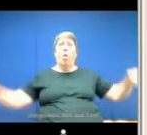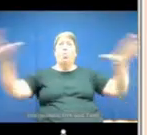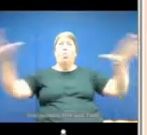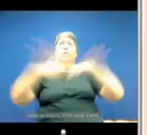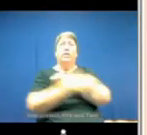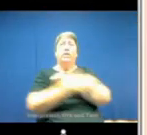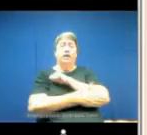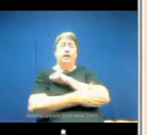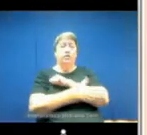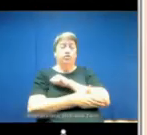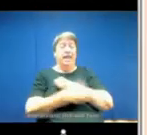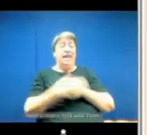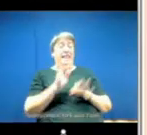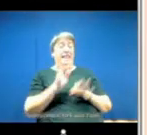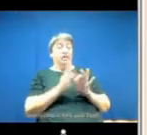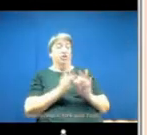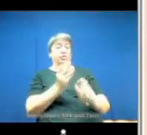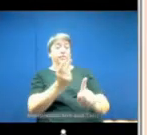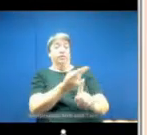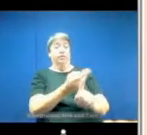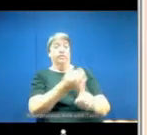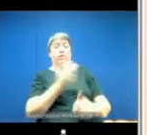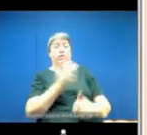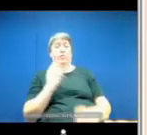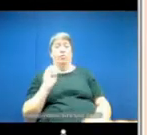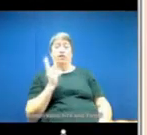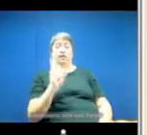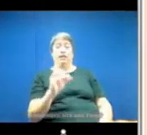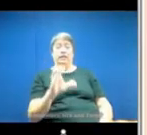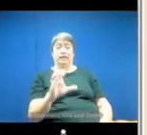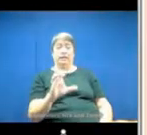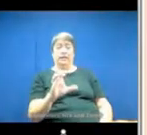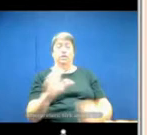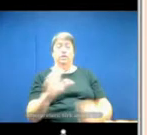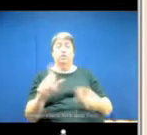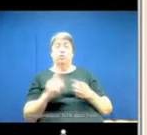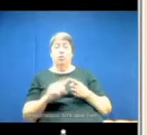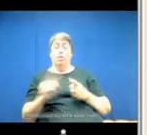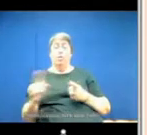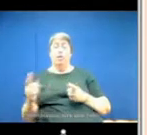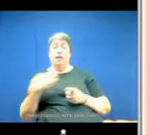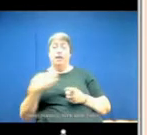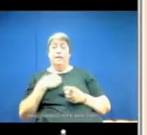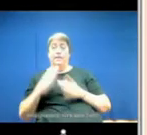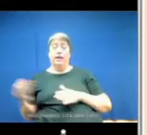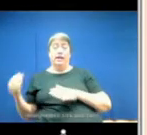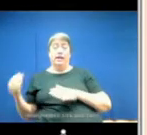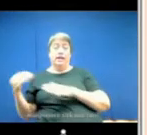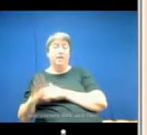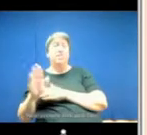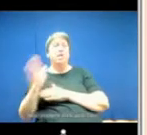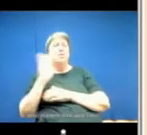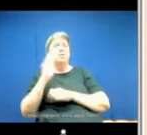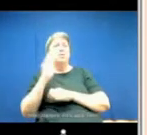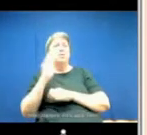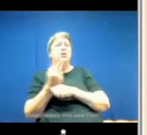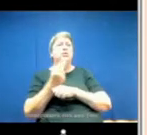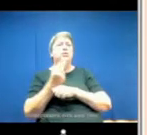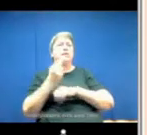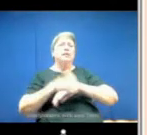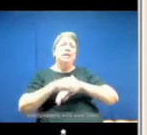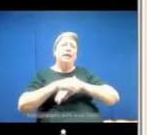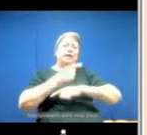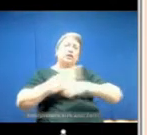So when a plaintiff came in, it was likely that they would be using some either signs or referring